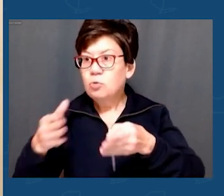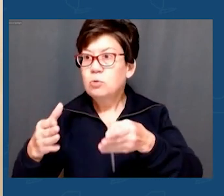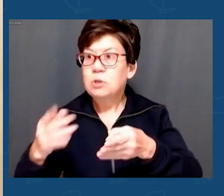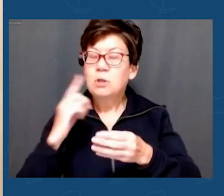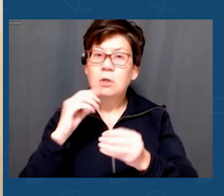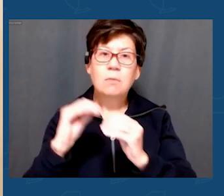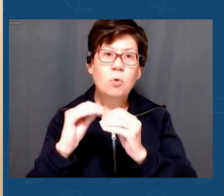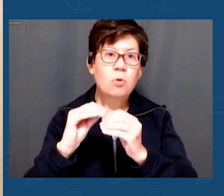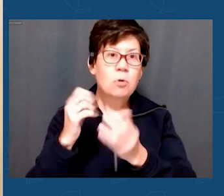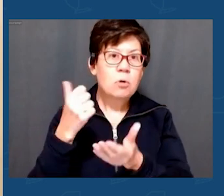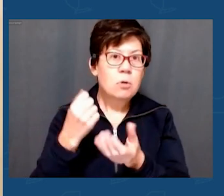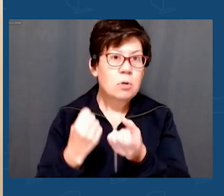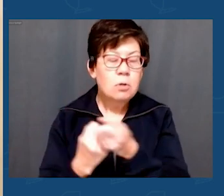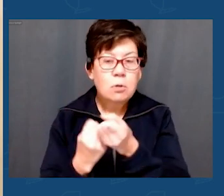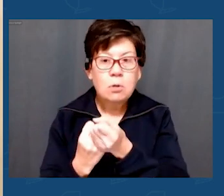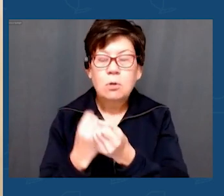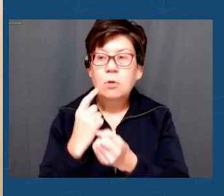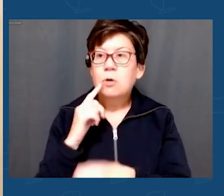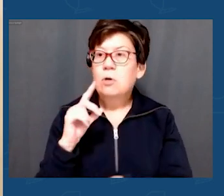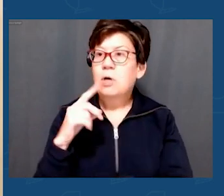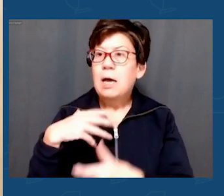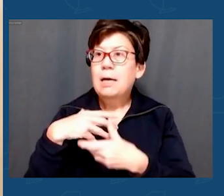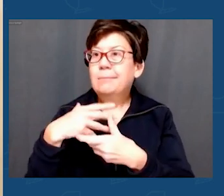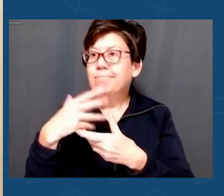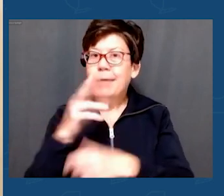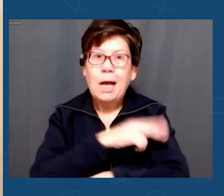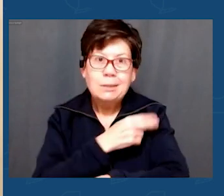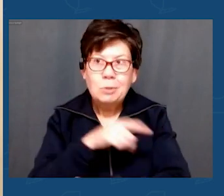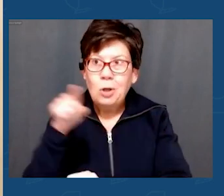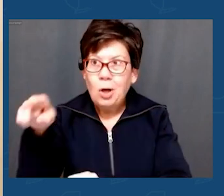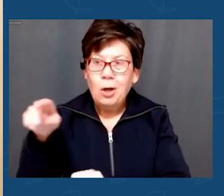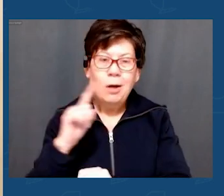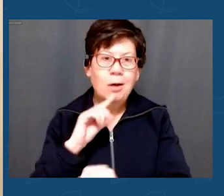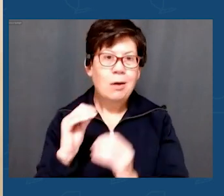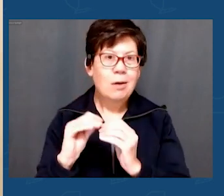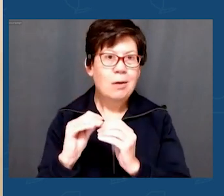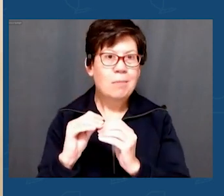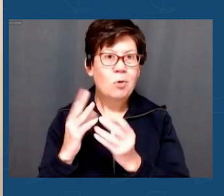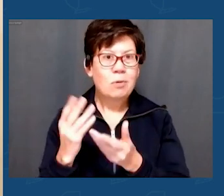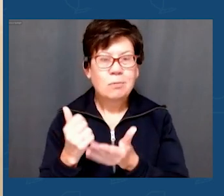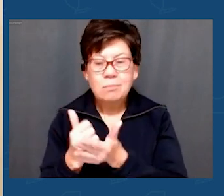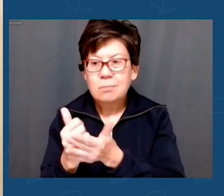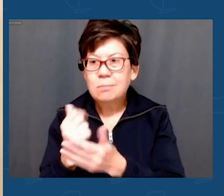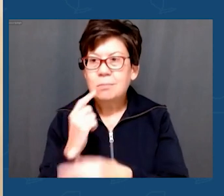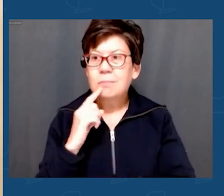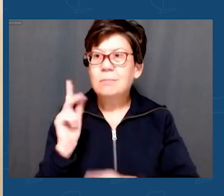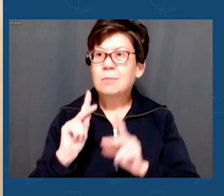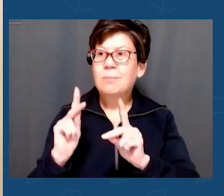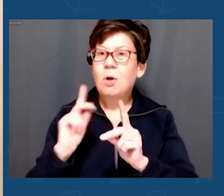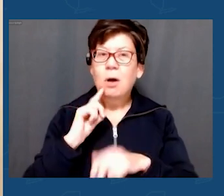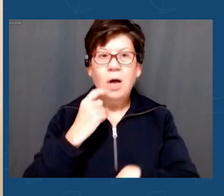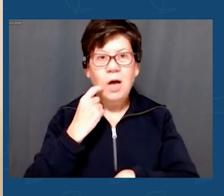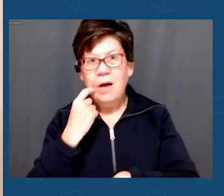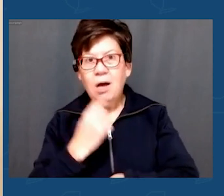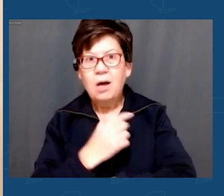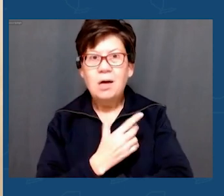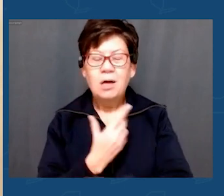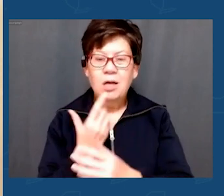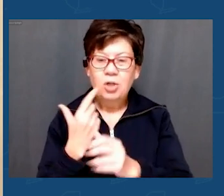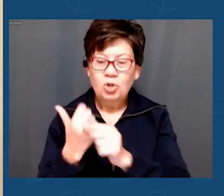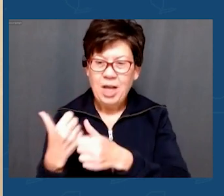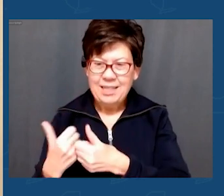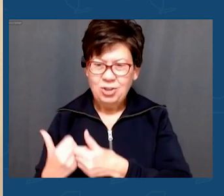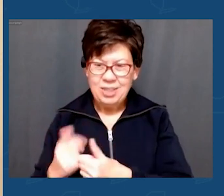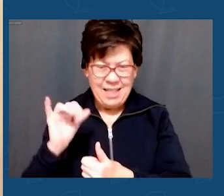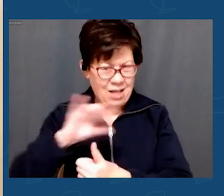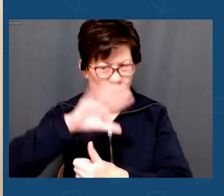who are veterans, people with long-term PTSD, people with mental health challenges, people with substance abuse challenges. So that is all what we are focusing on.